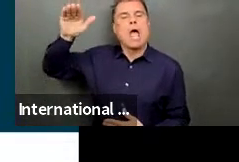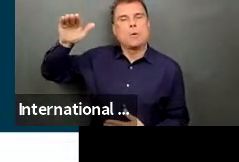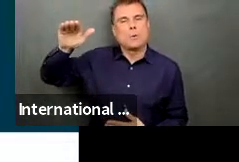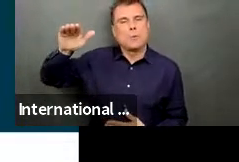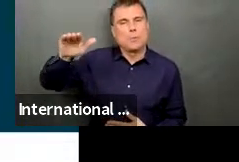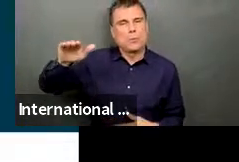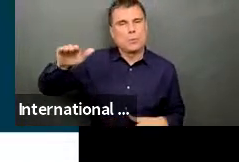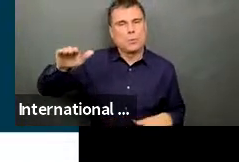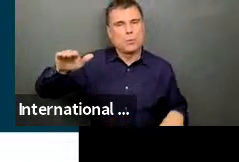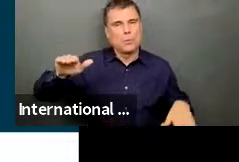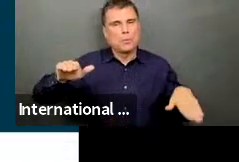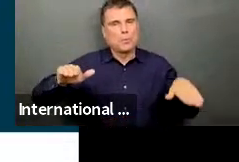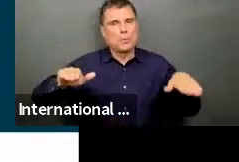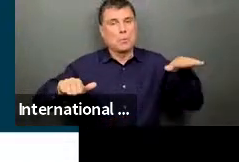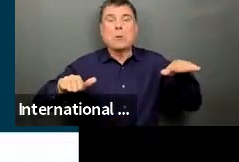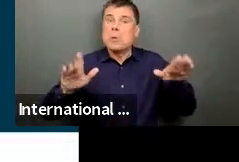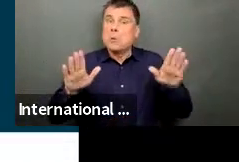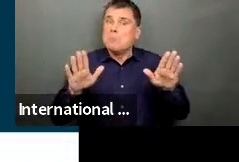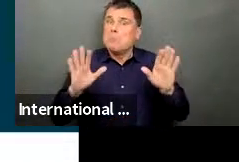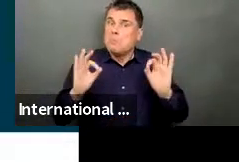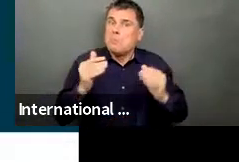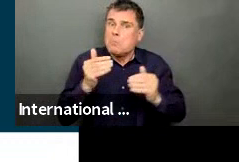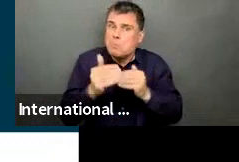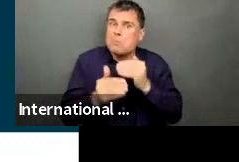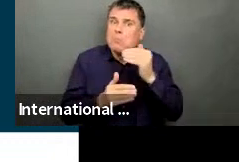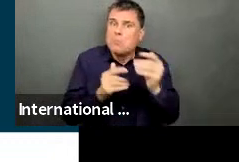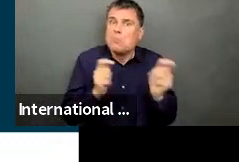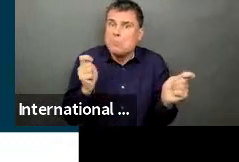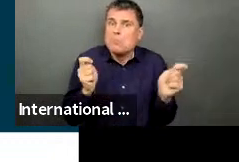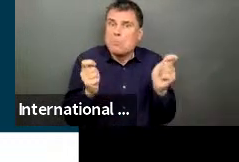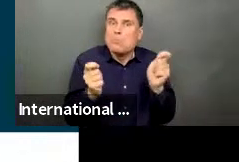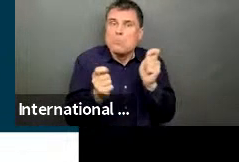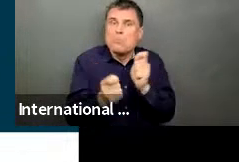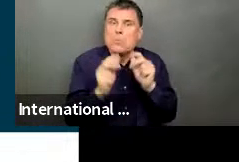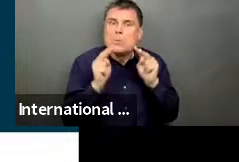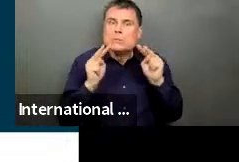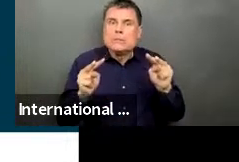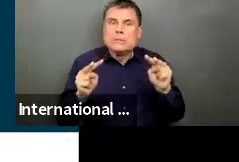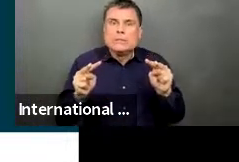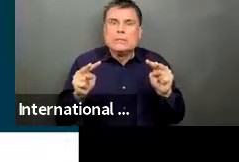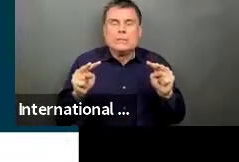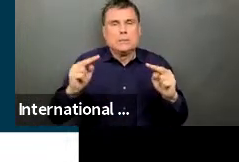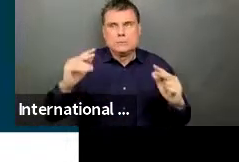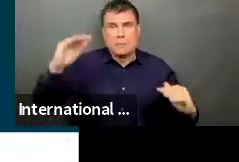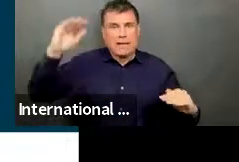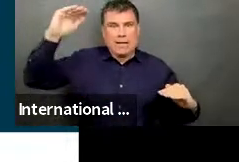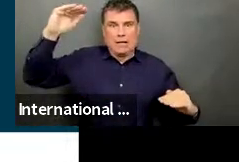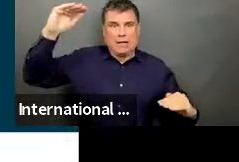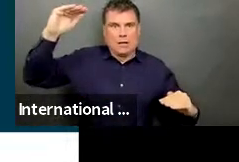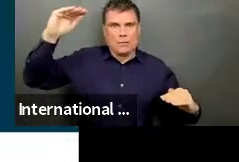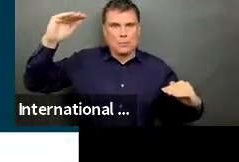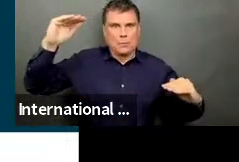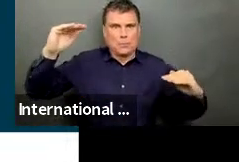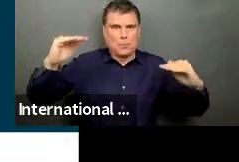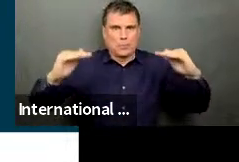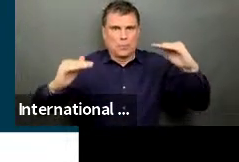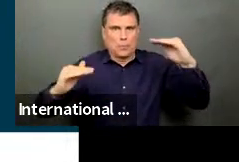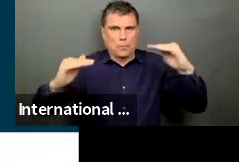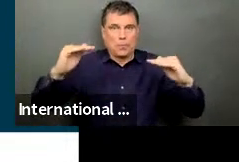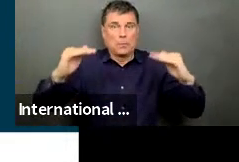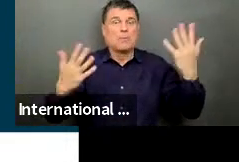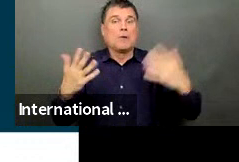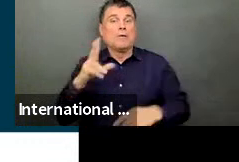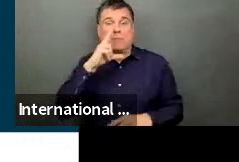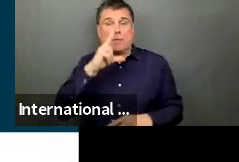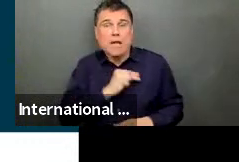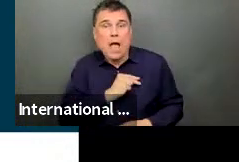some time of stabilization, like in Eastern Europe or also in Vietnam, where we've been able to study the result